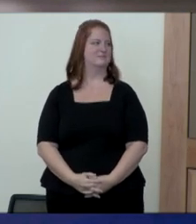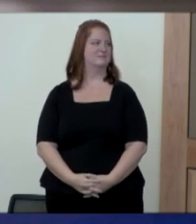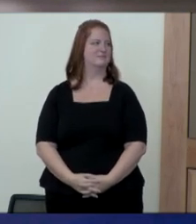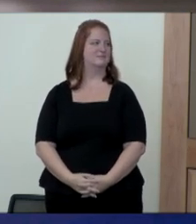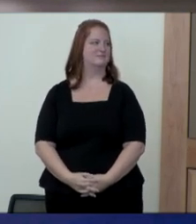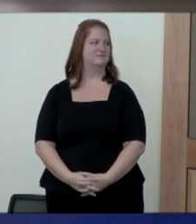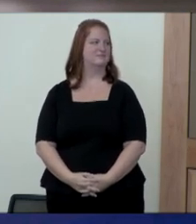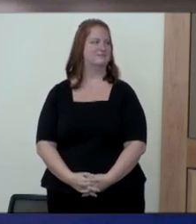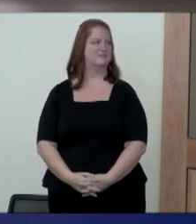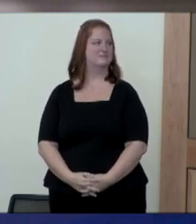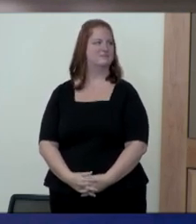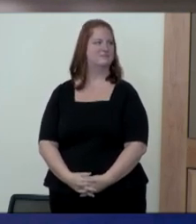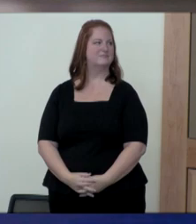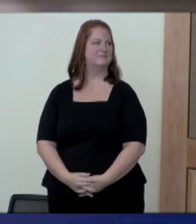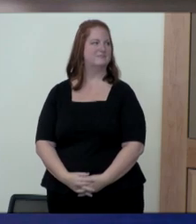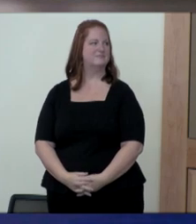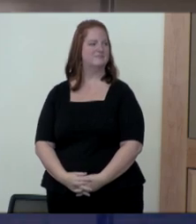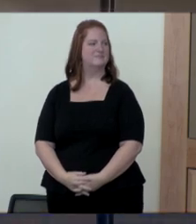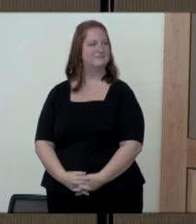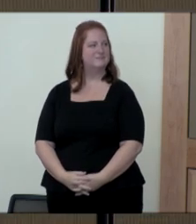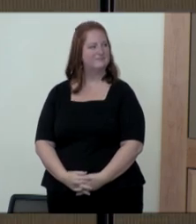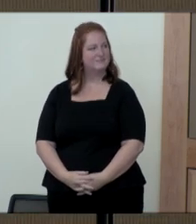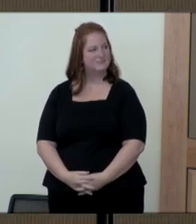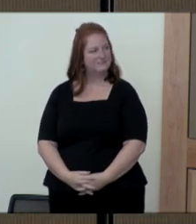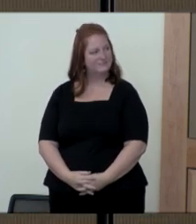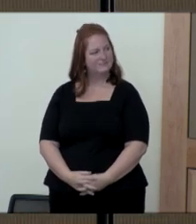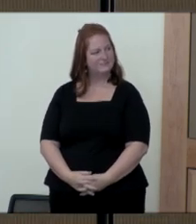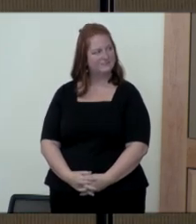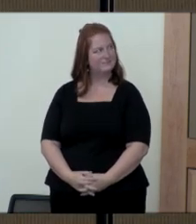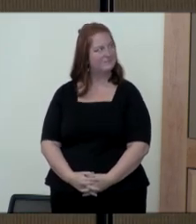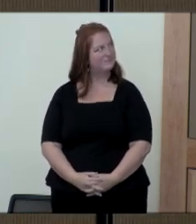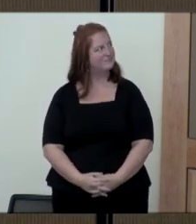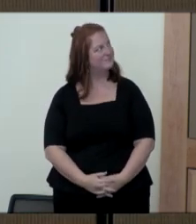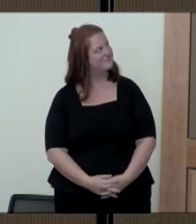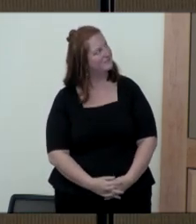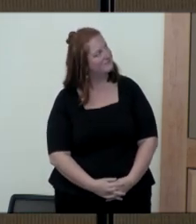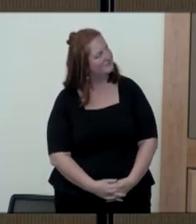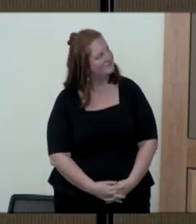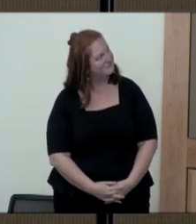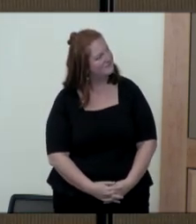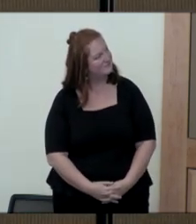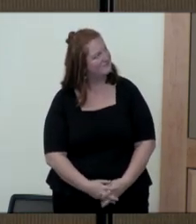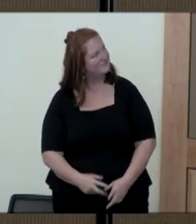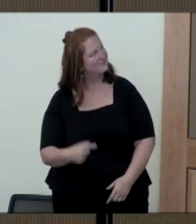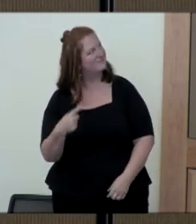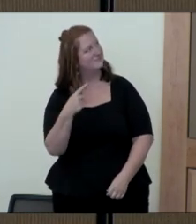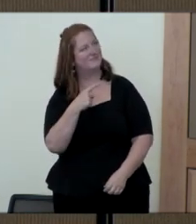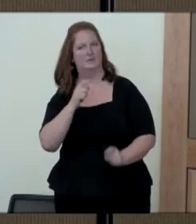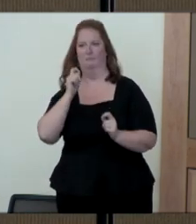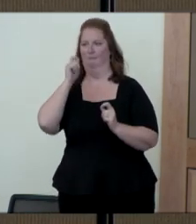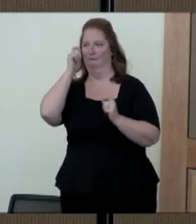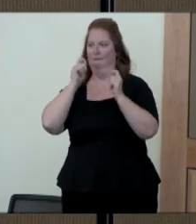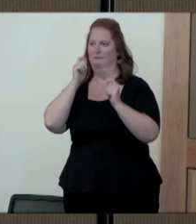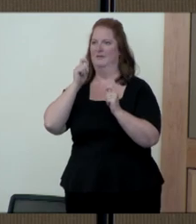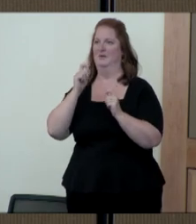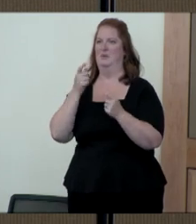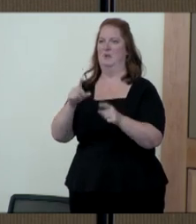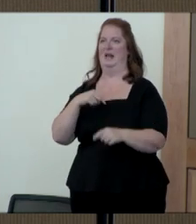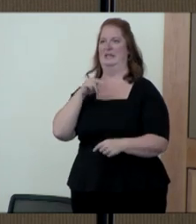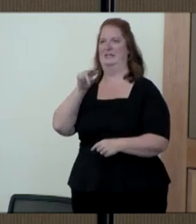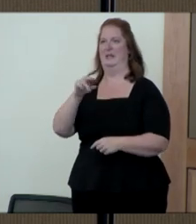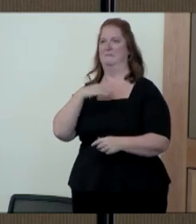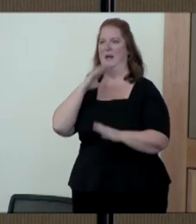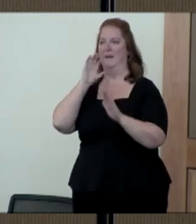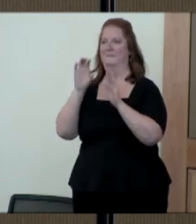Gaurav looks as about as sort of wigged out as I do when I look back and see my own photo on the screen. That's a